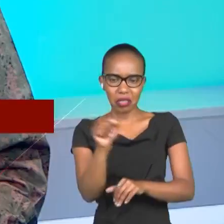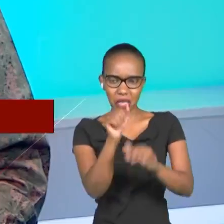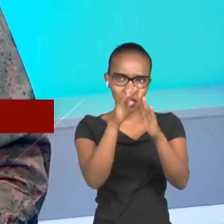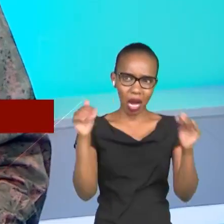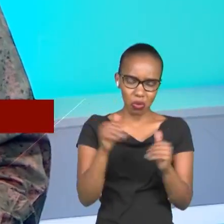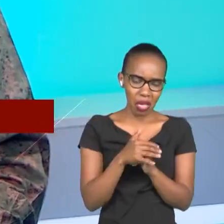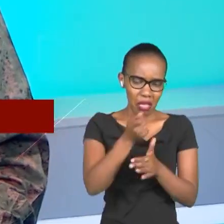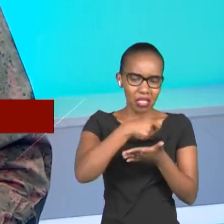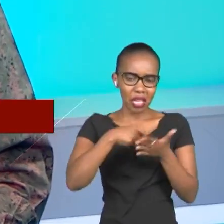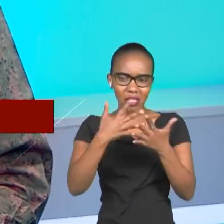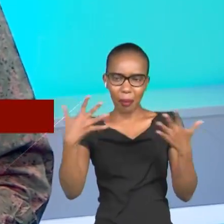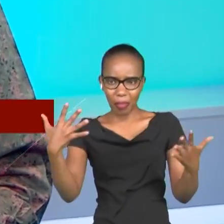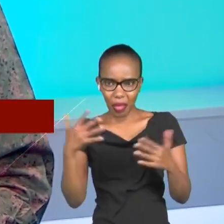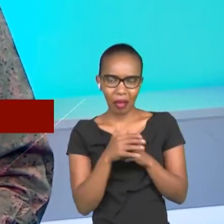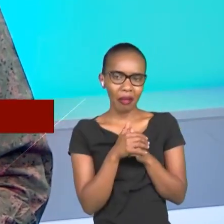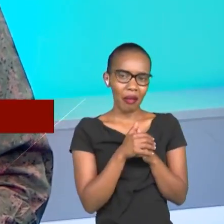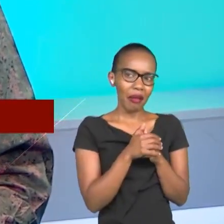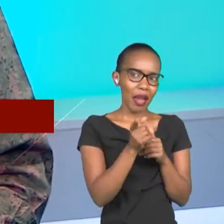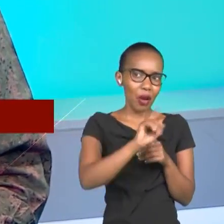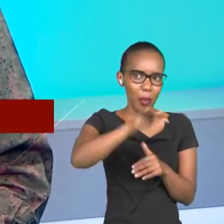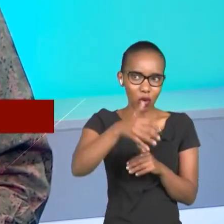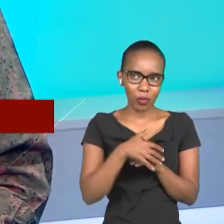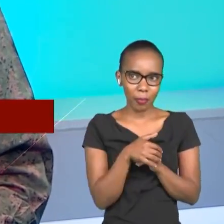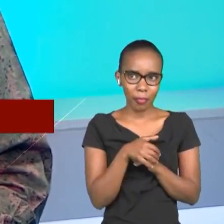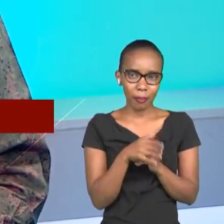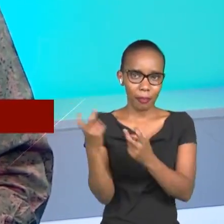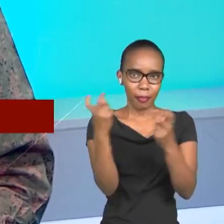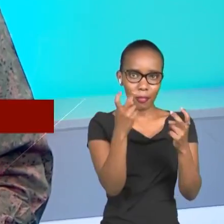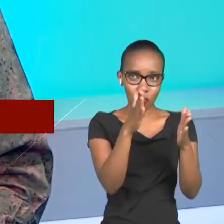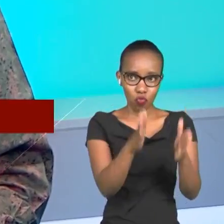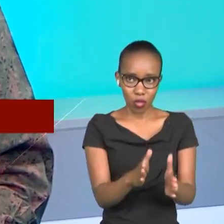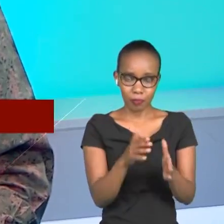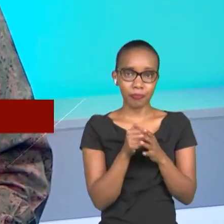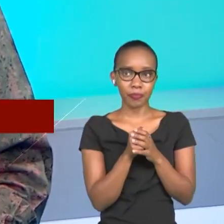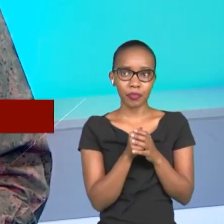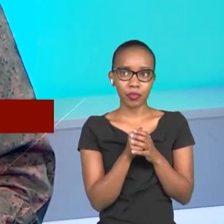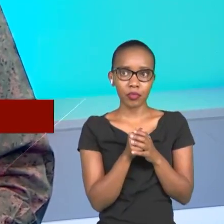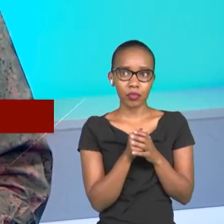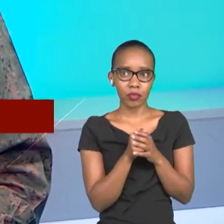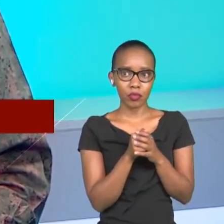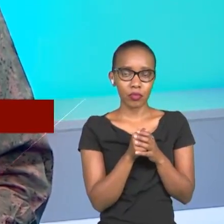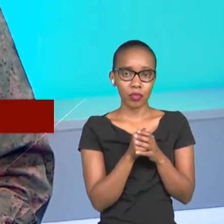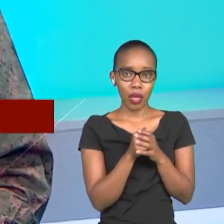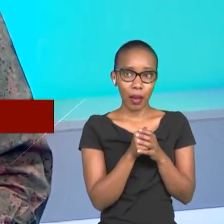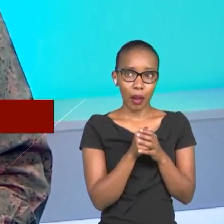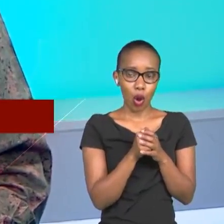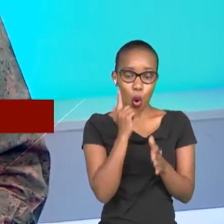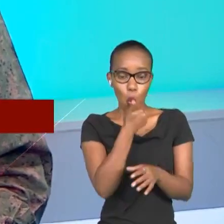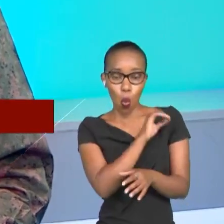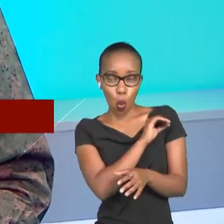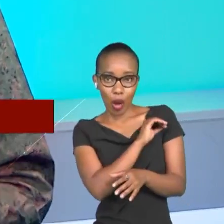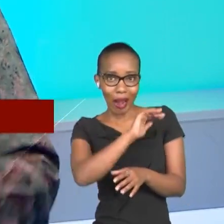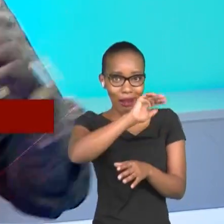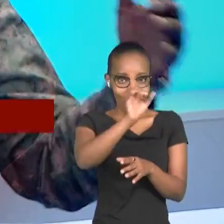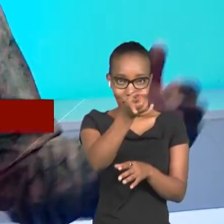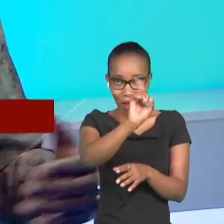signed and I off would like to tell all the he viewers. Signed off Nairobi. Yes. That the viewers does not come from space. Viewers belongs to this city, most of